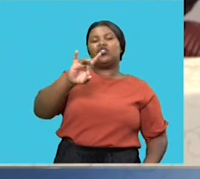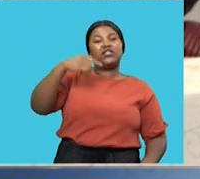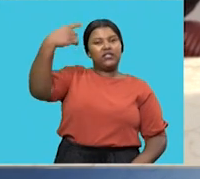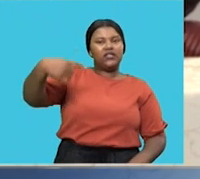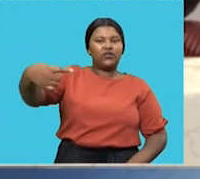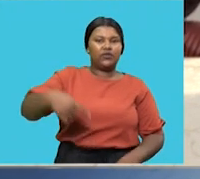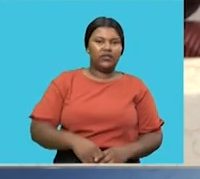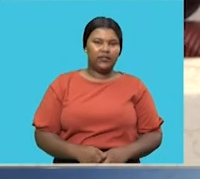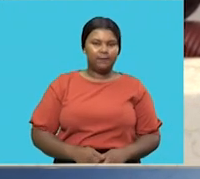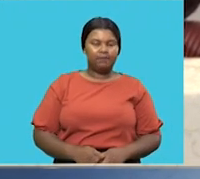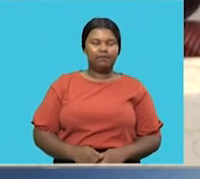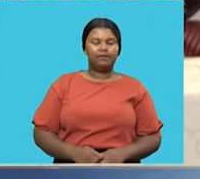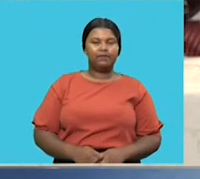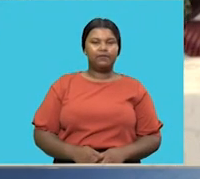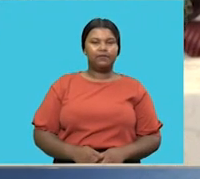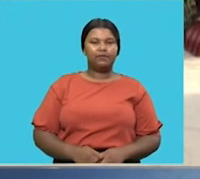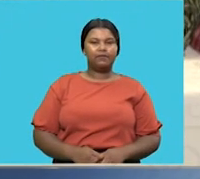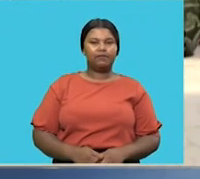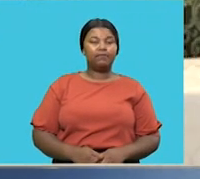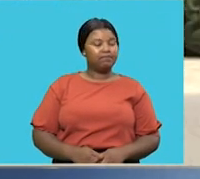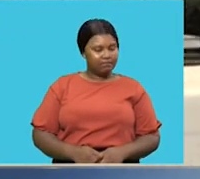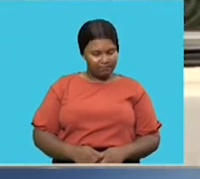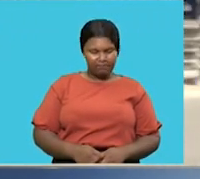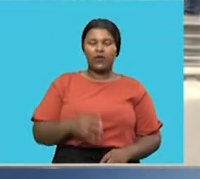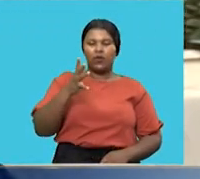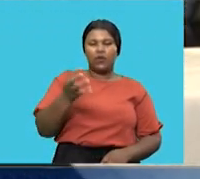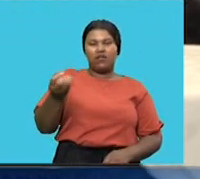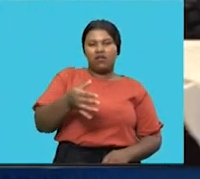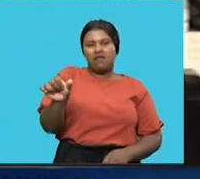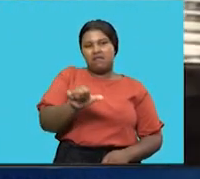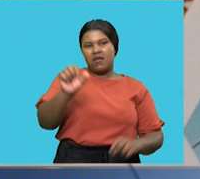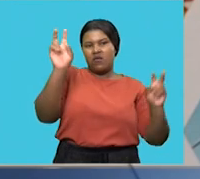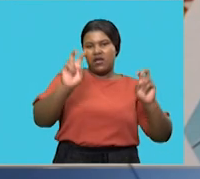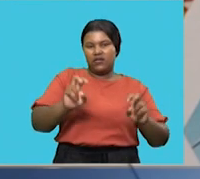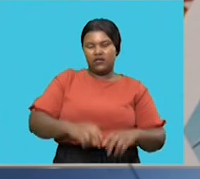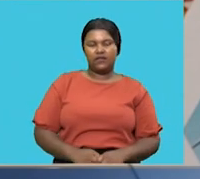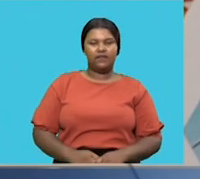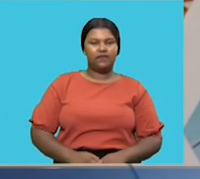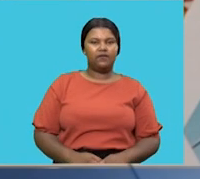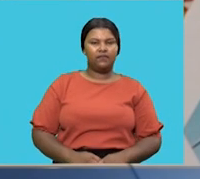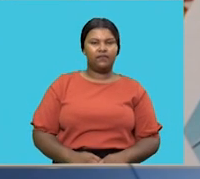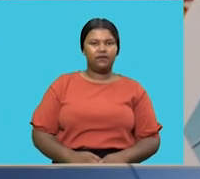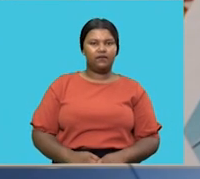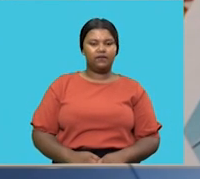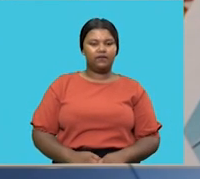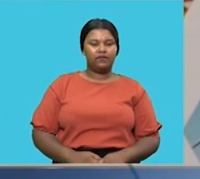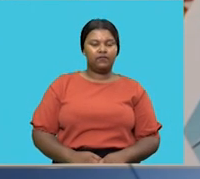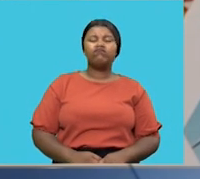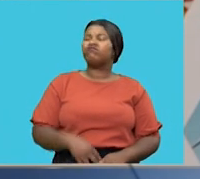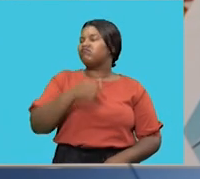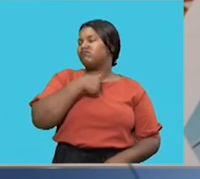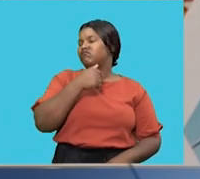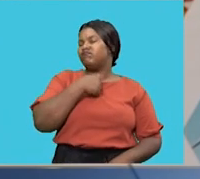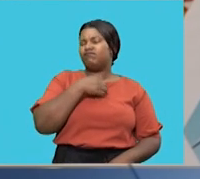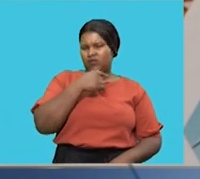mhlaze isikhombisa kweyiphezulu ugesi wabo uzobe sewukhanya. We agree that those